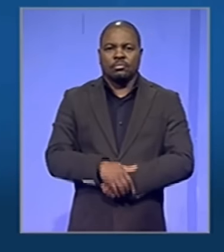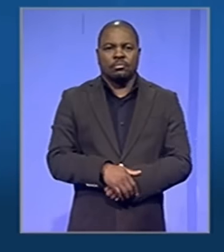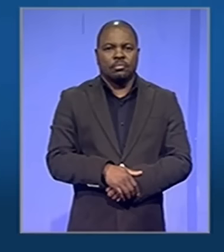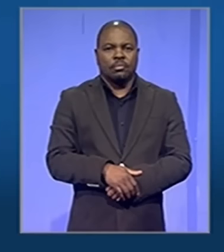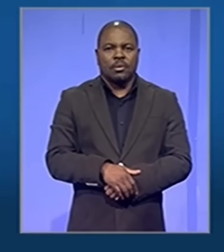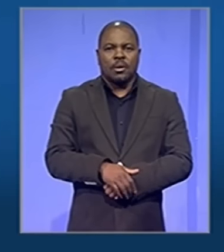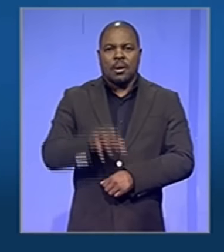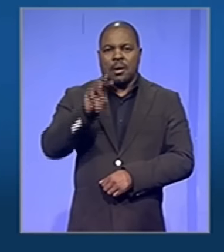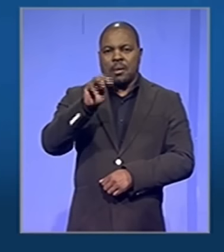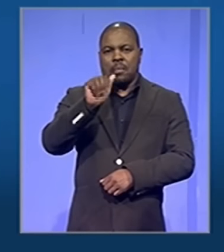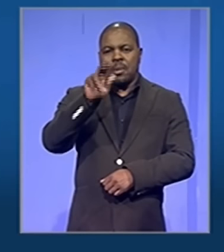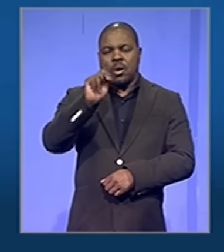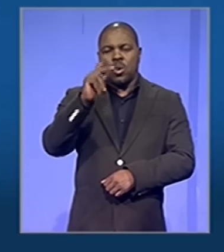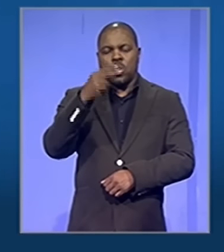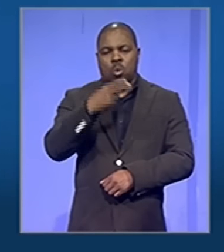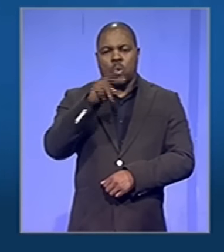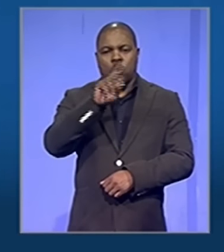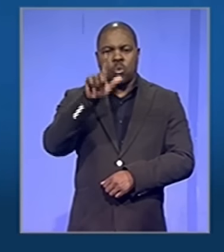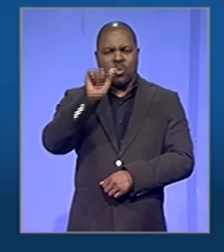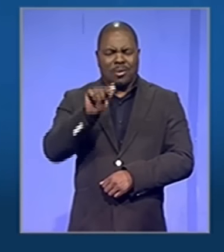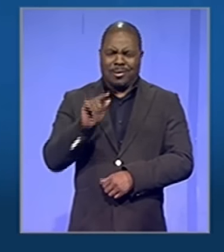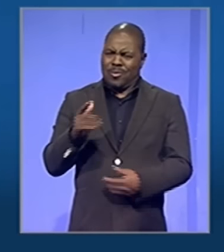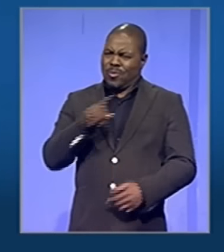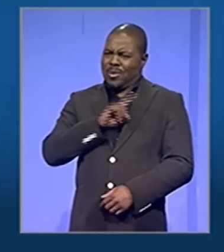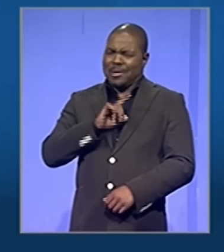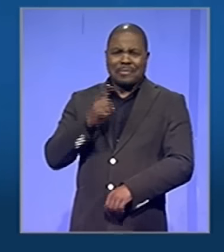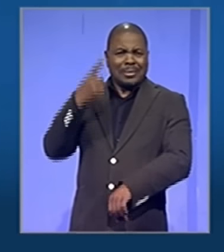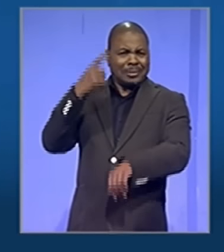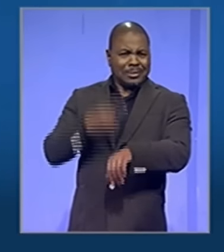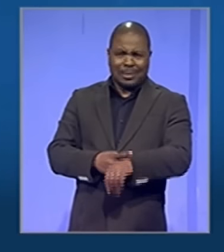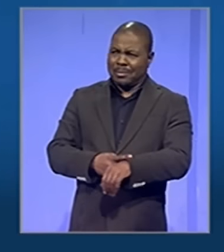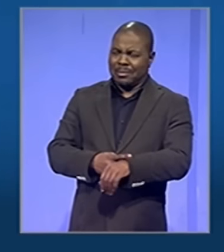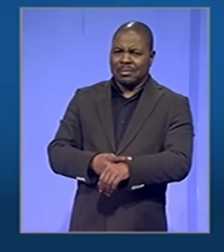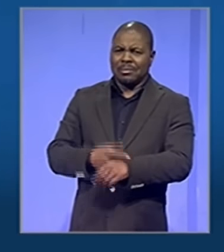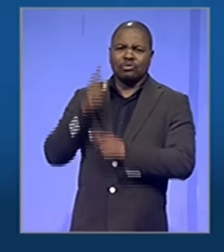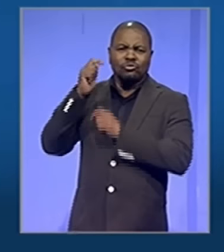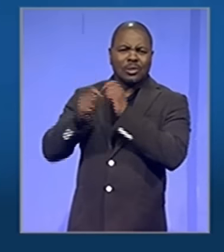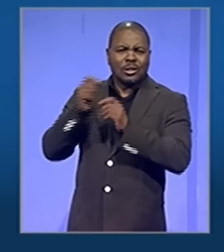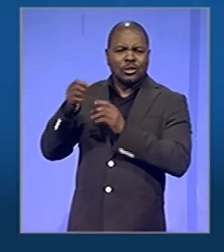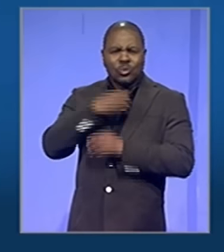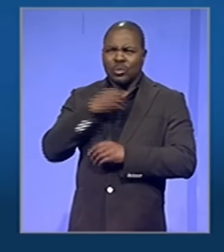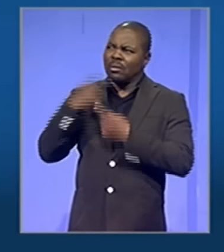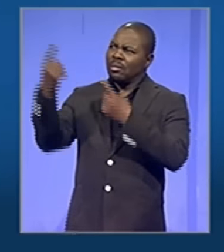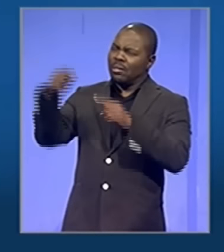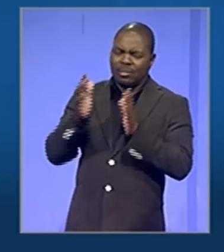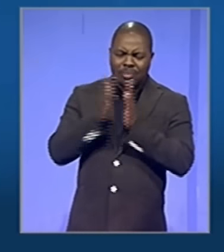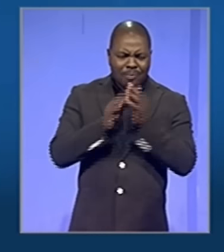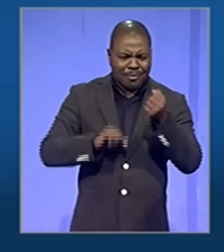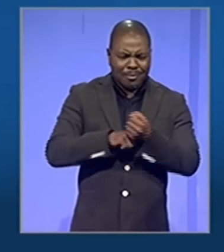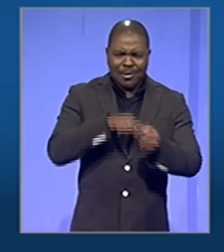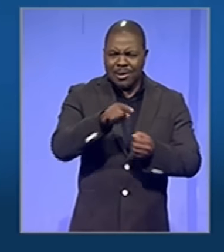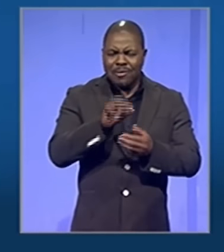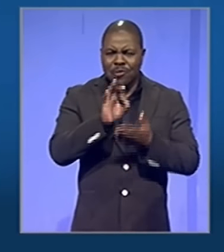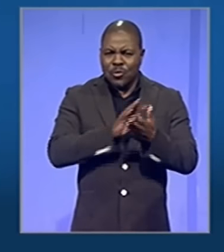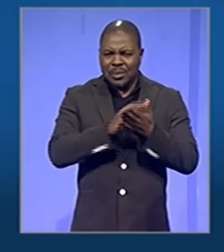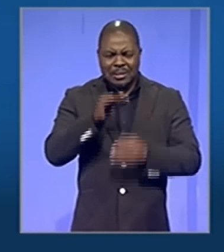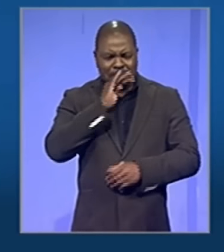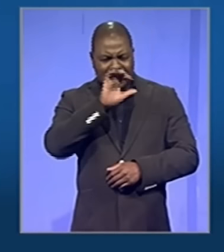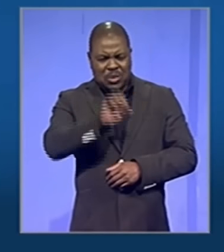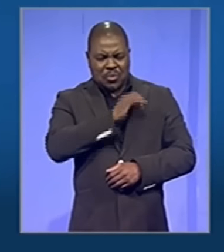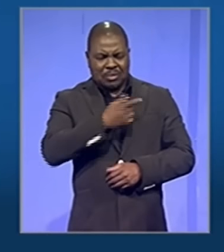Jane Mankula ore go thoma neng ka monageng go bitswa dingaka go phasetsa dikgetho gape go bontsha go tlhoka